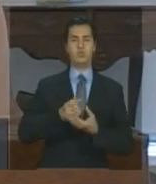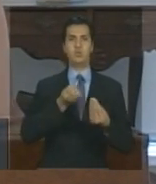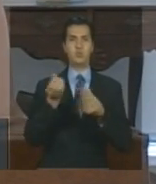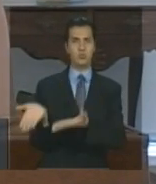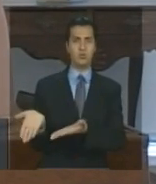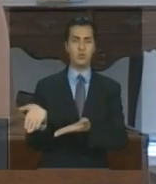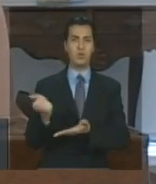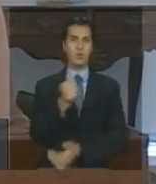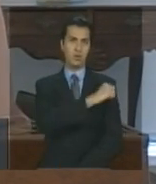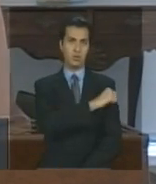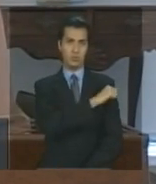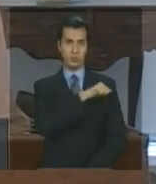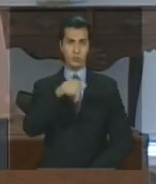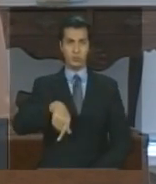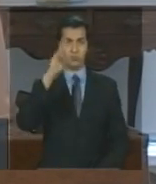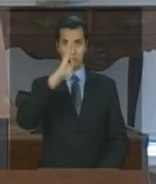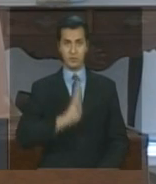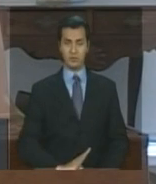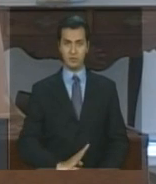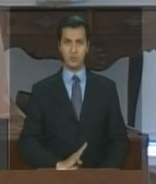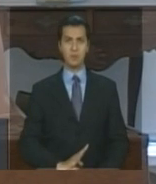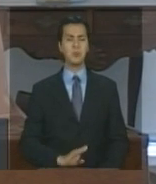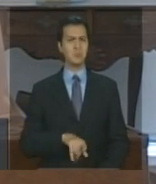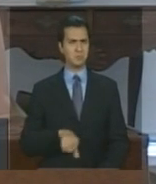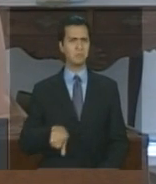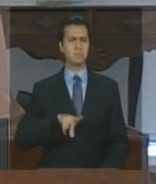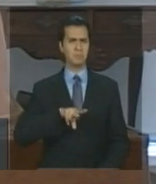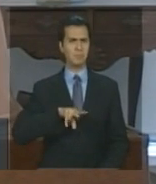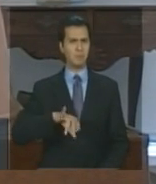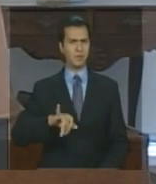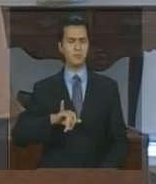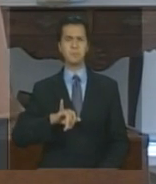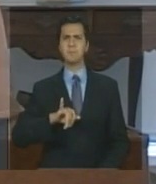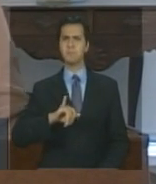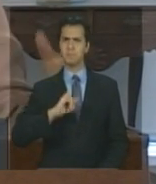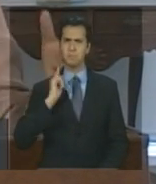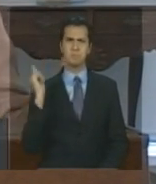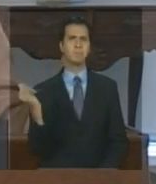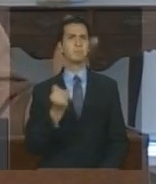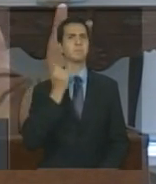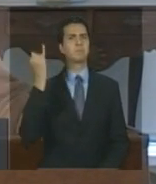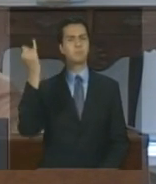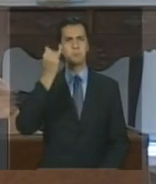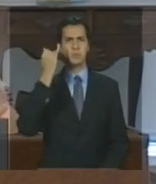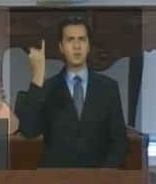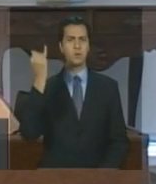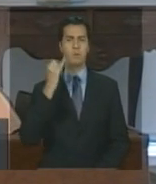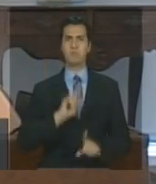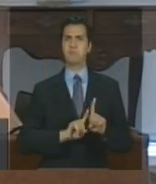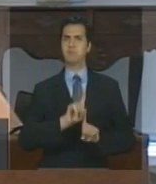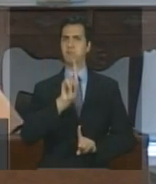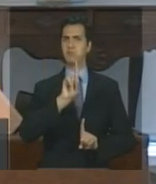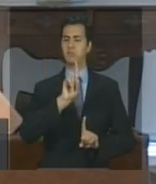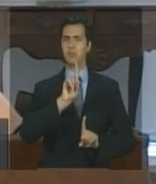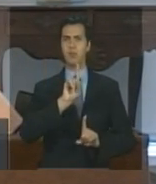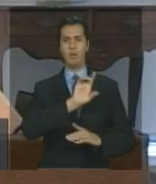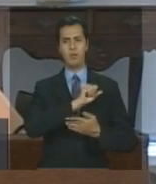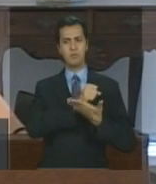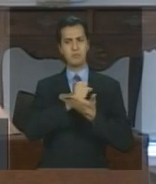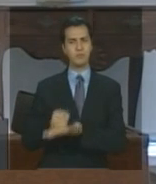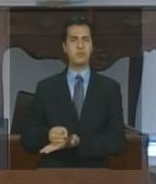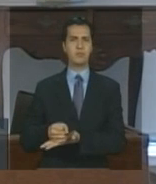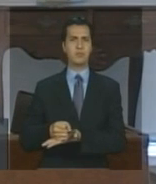é uma das grandes contribuições individuais de países para o nosso